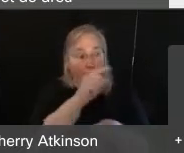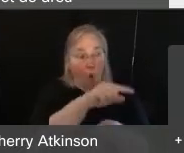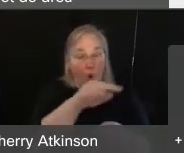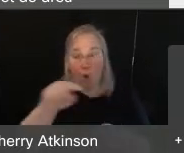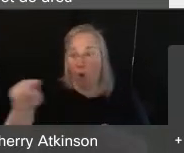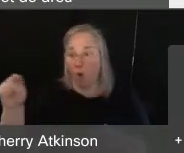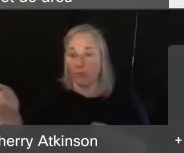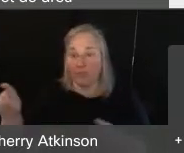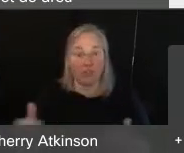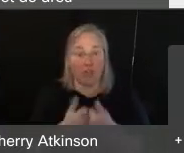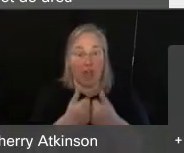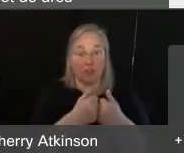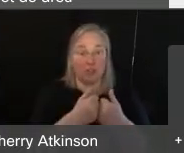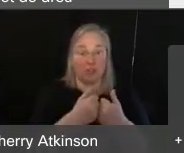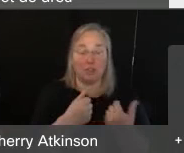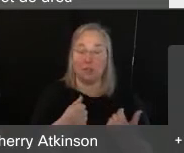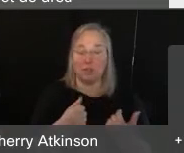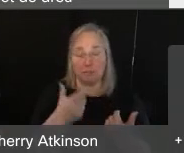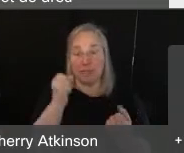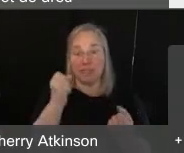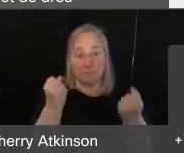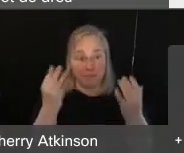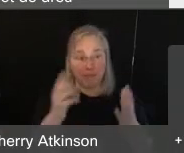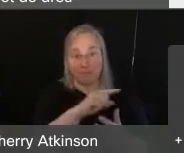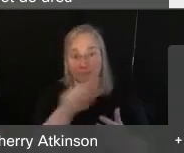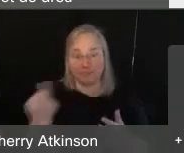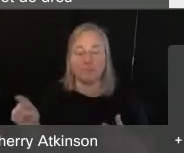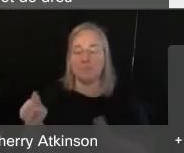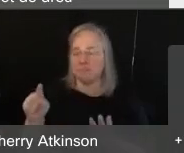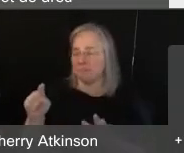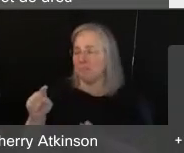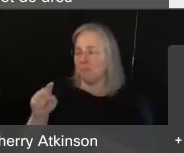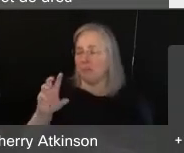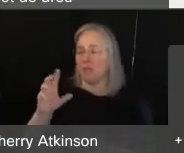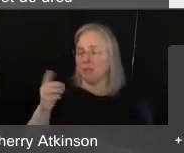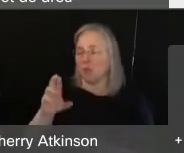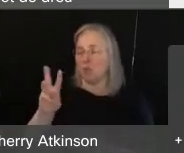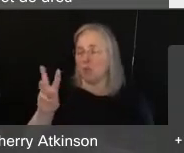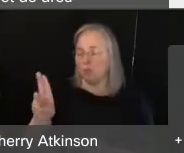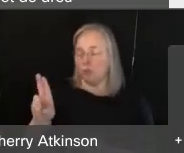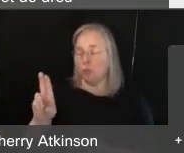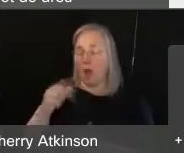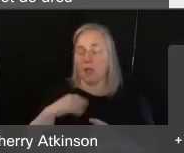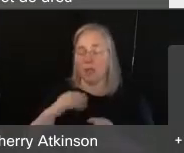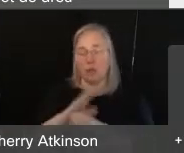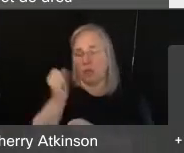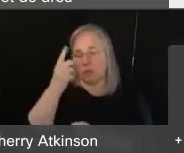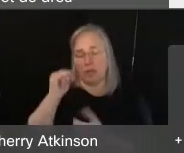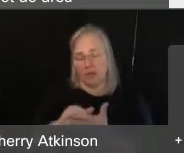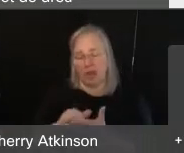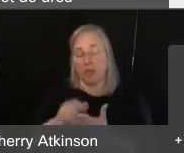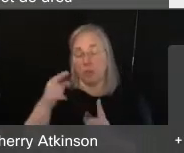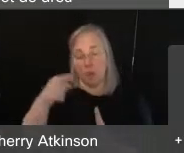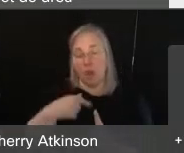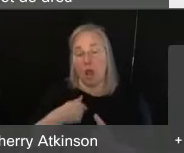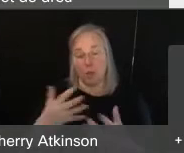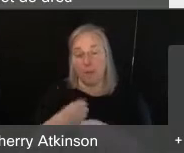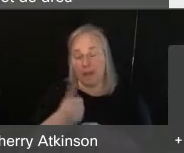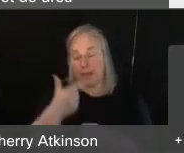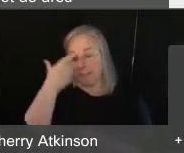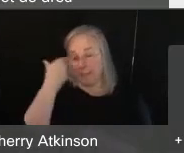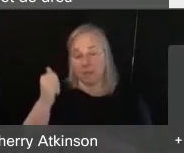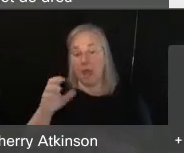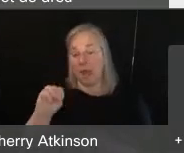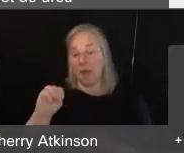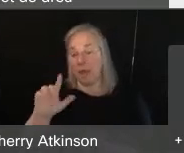there. So, Steve, everybody, I didn't understand that, right? So the point I want to make is that MOE, because the student dropped,